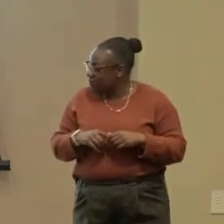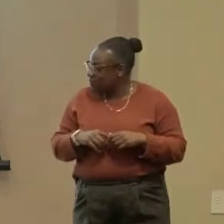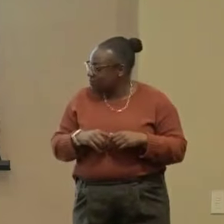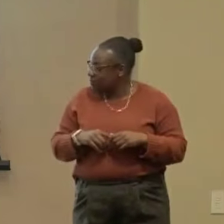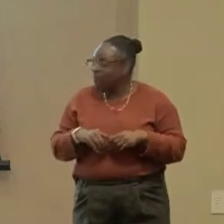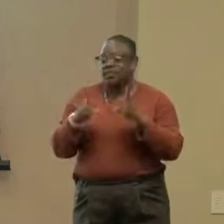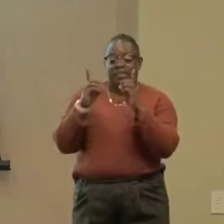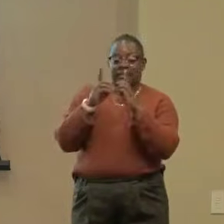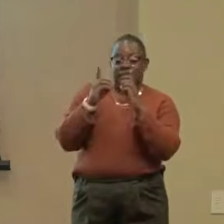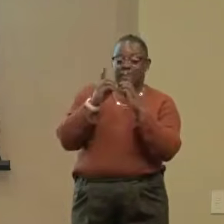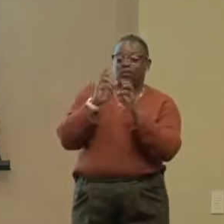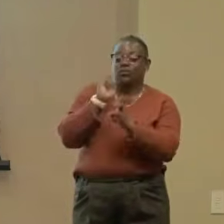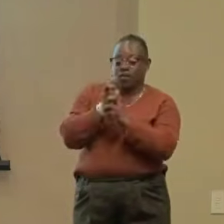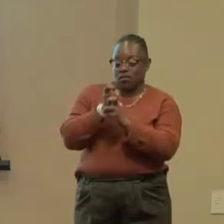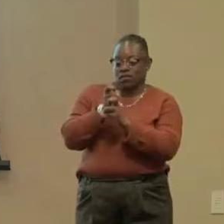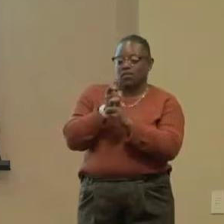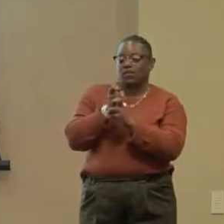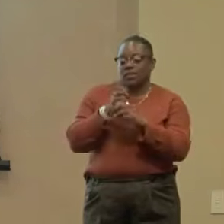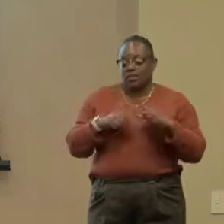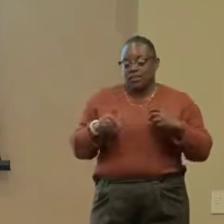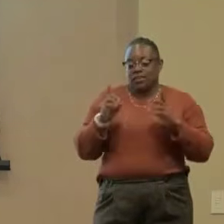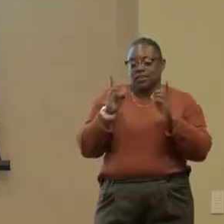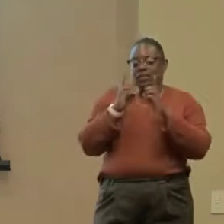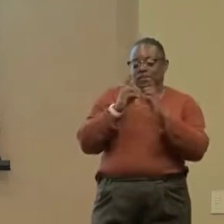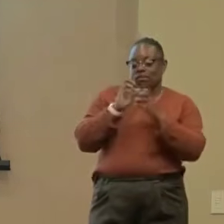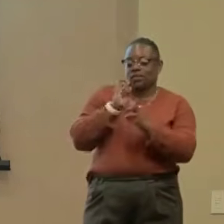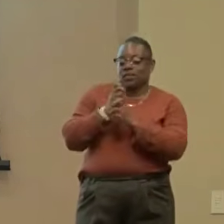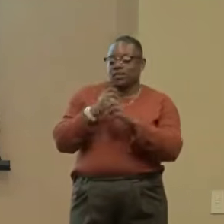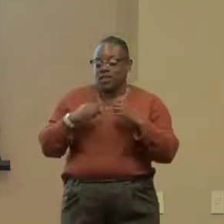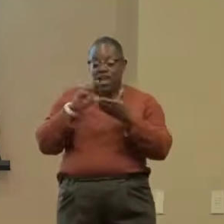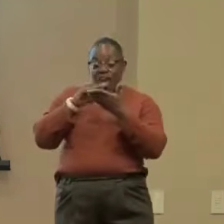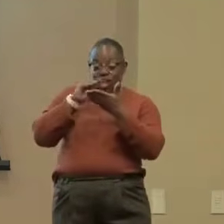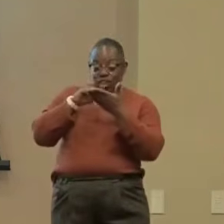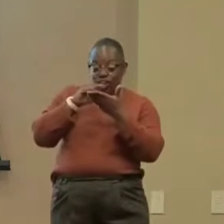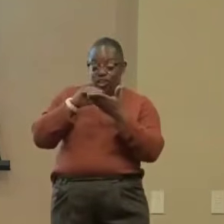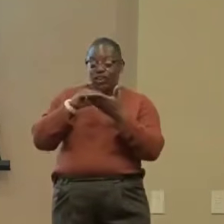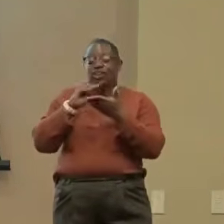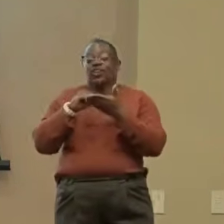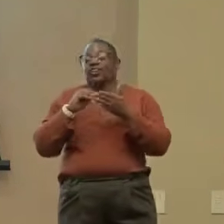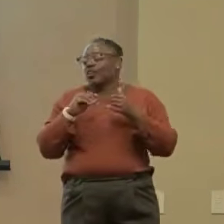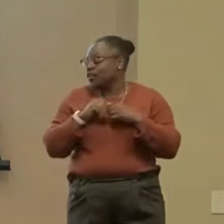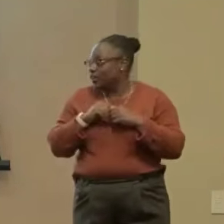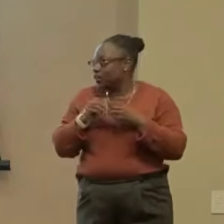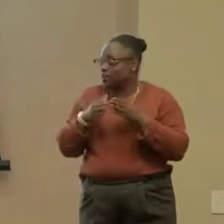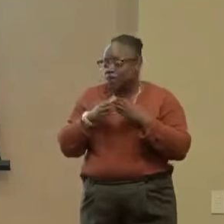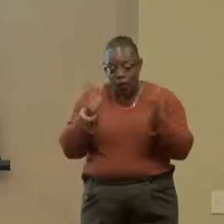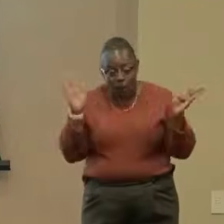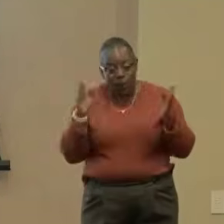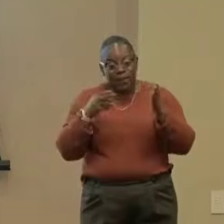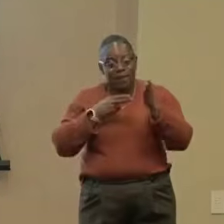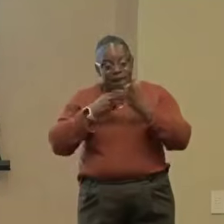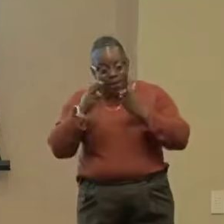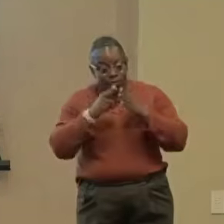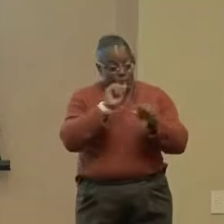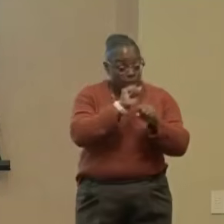dating was very hard. And once again, even just like I learned at a young age to be very open and honest with